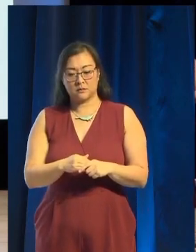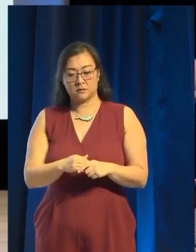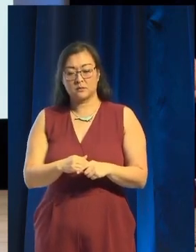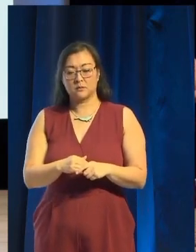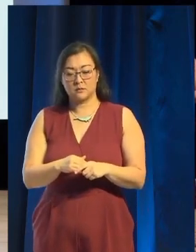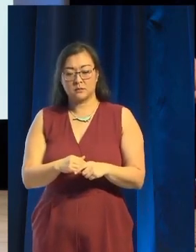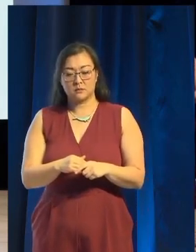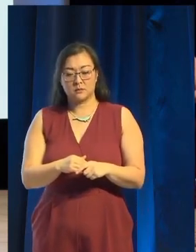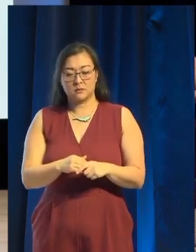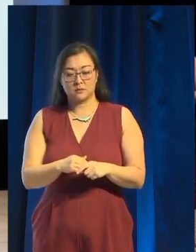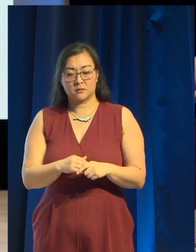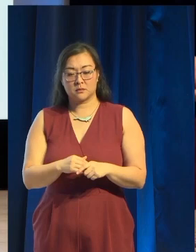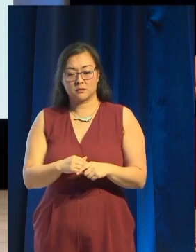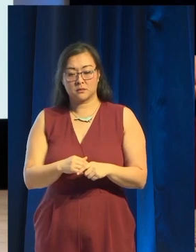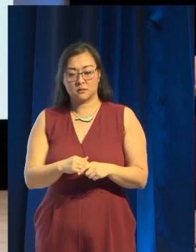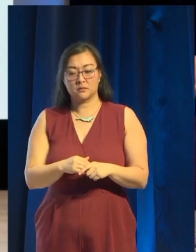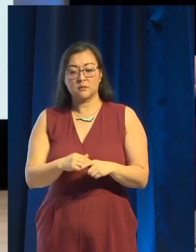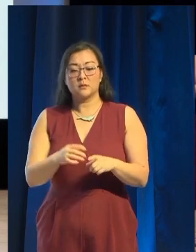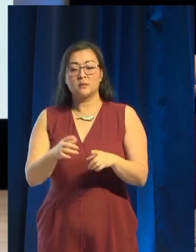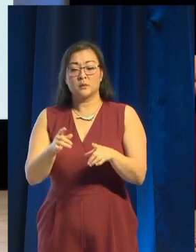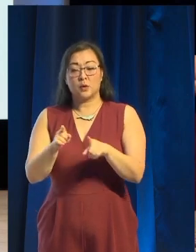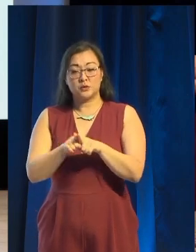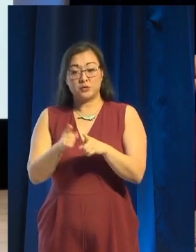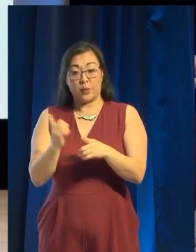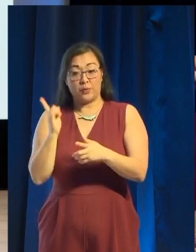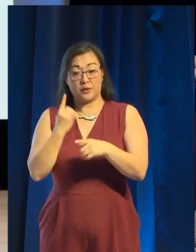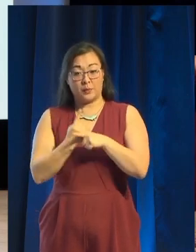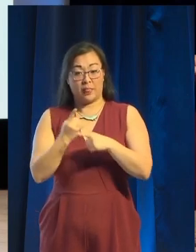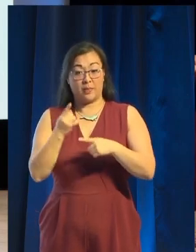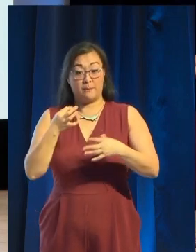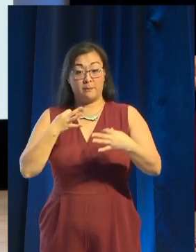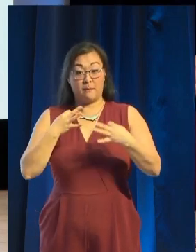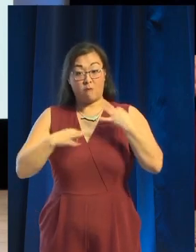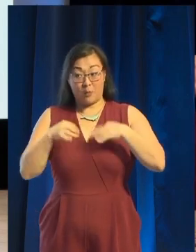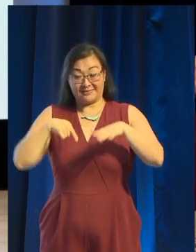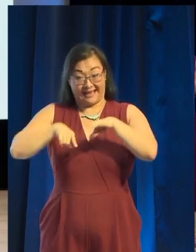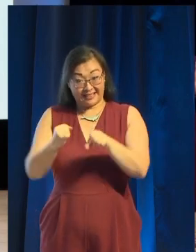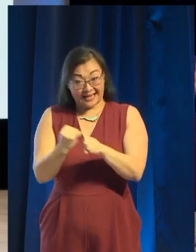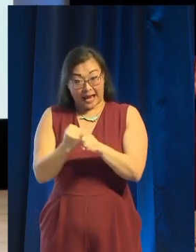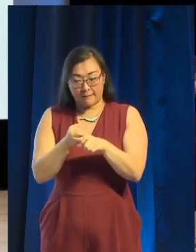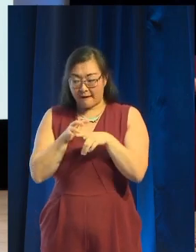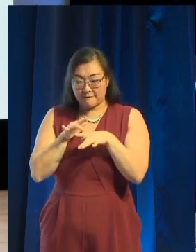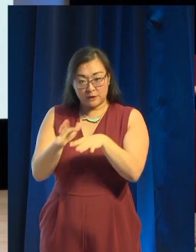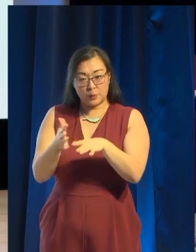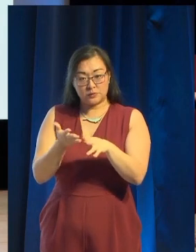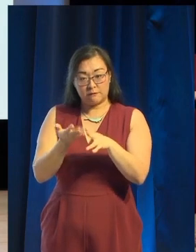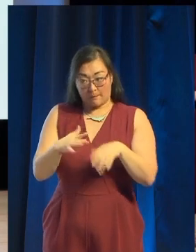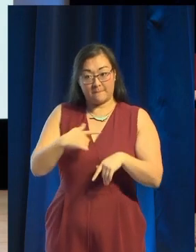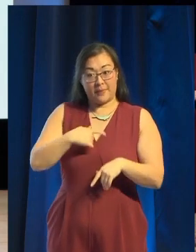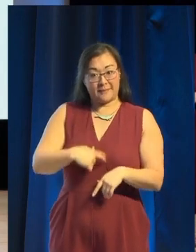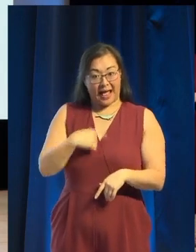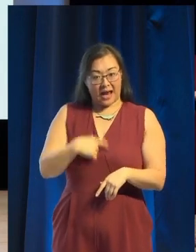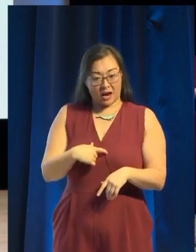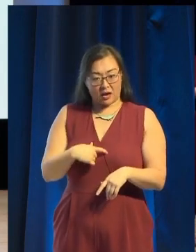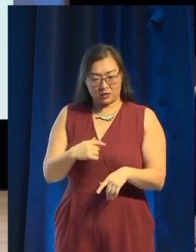but also by the games themselves. And Azuma and Gail Brace agree